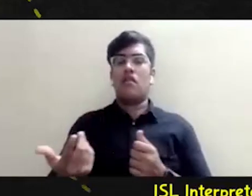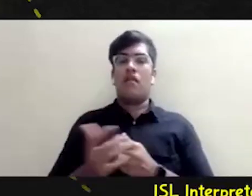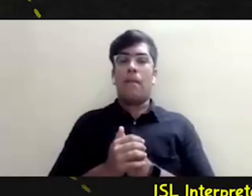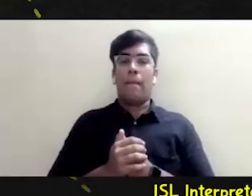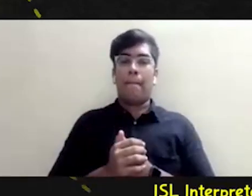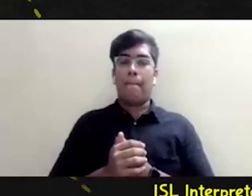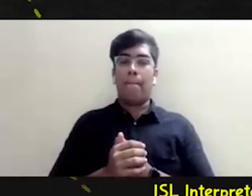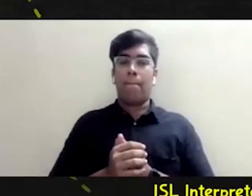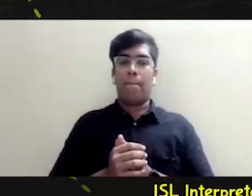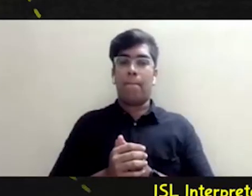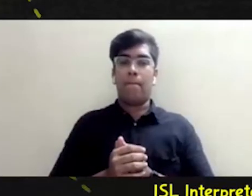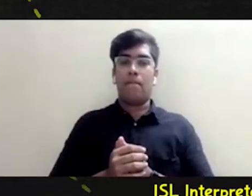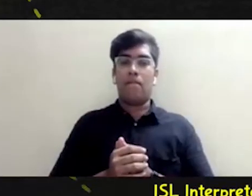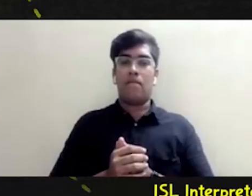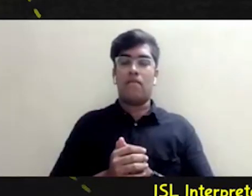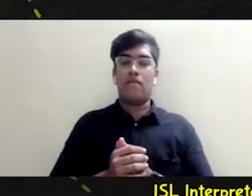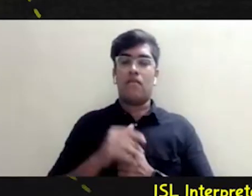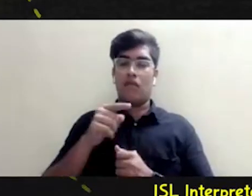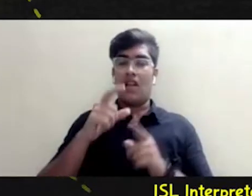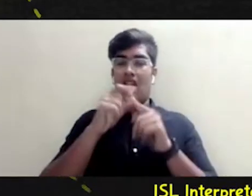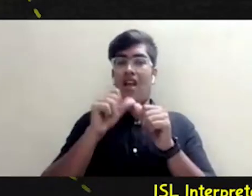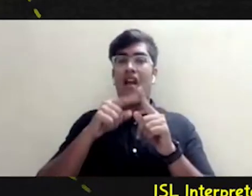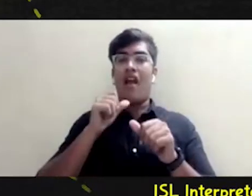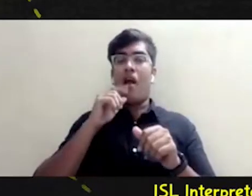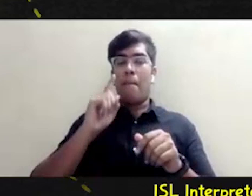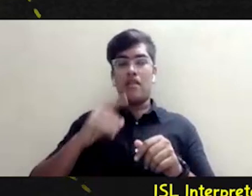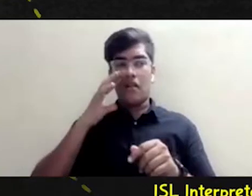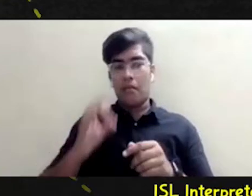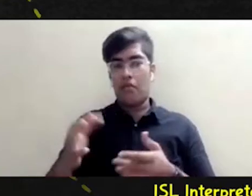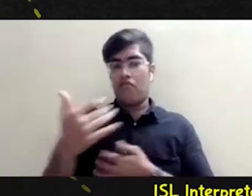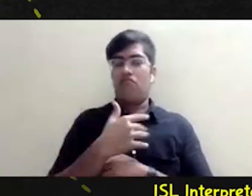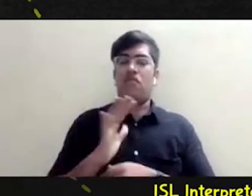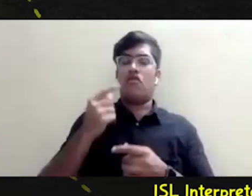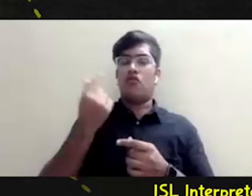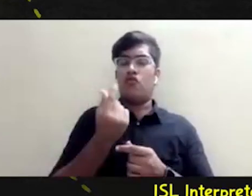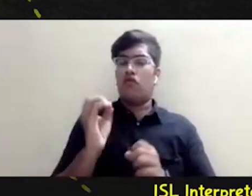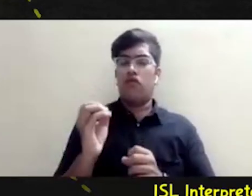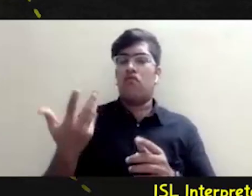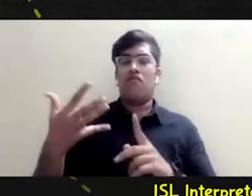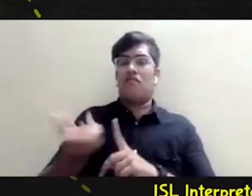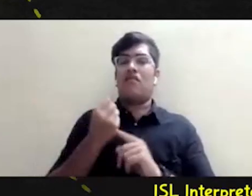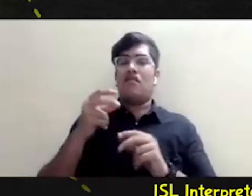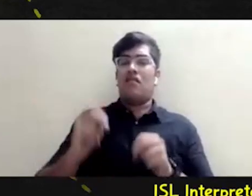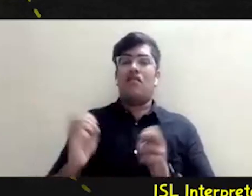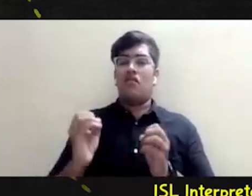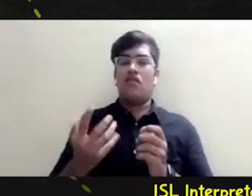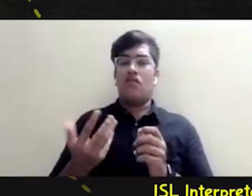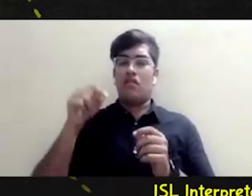the data doesn't make sense to me. So I think that's something which we are taking up with this with